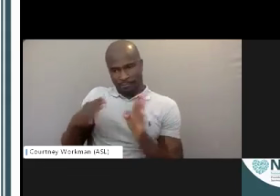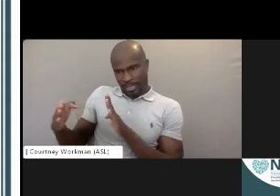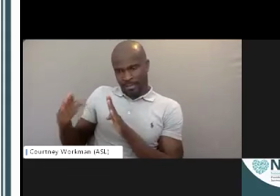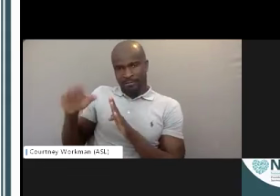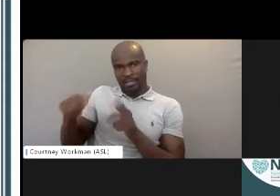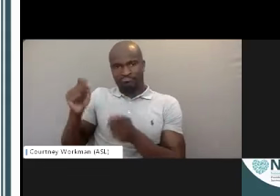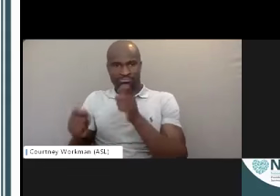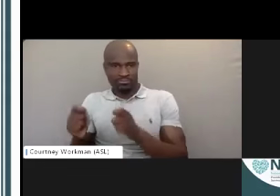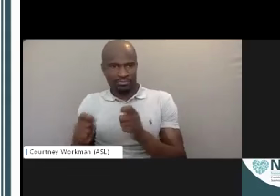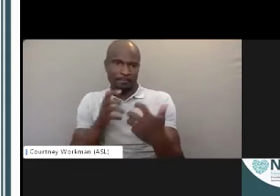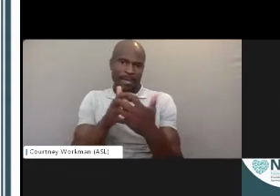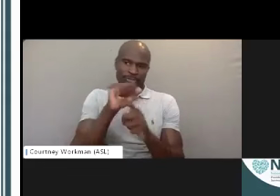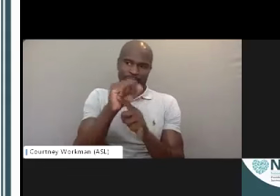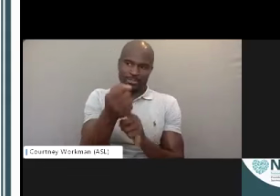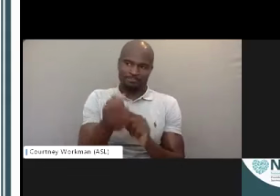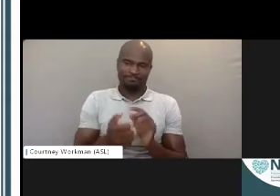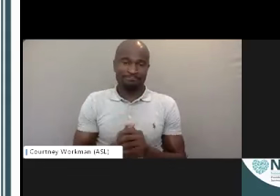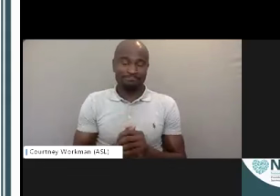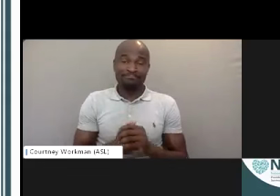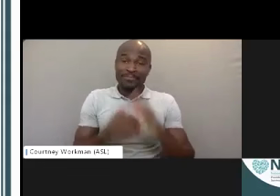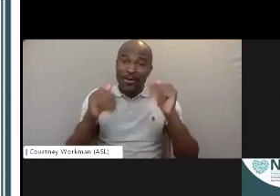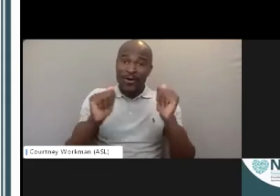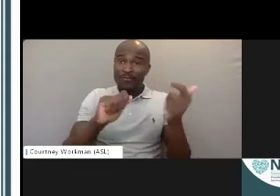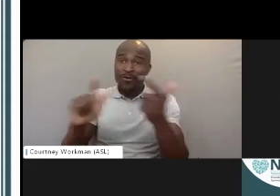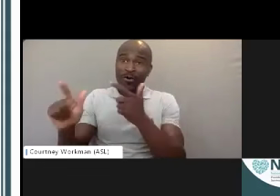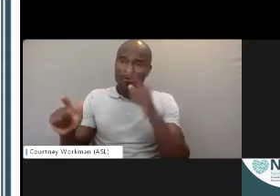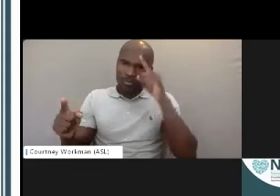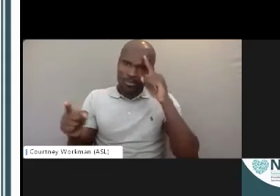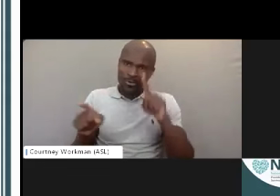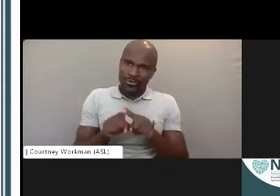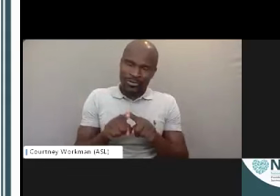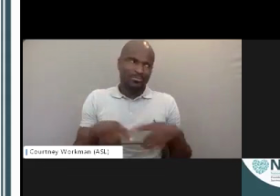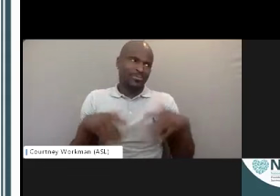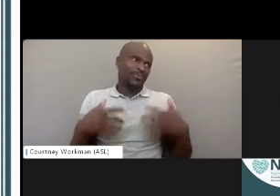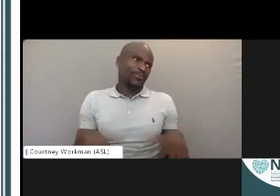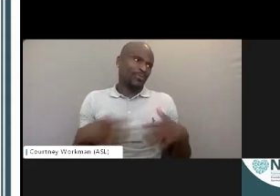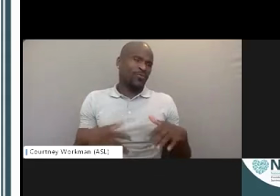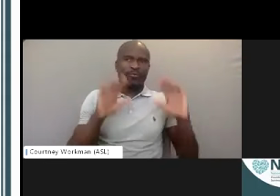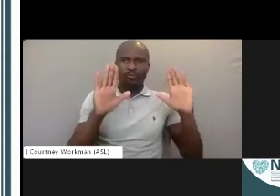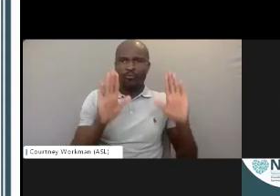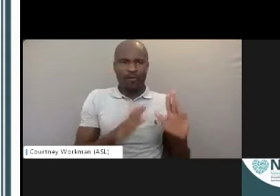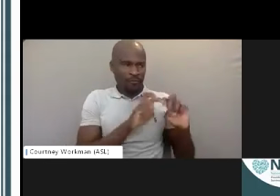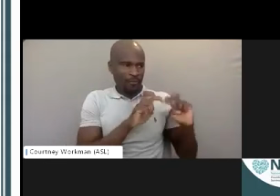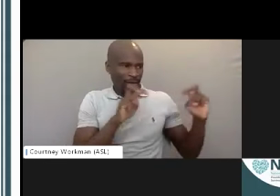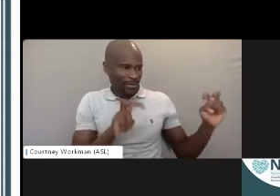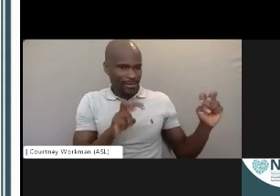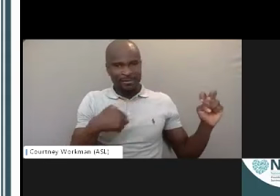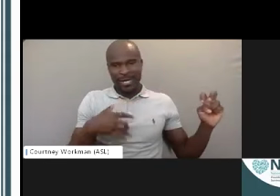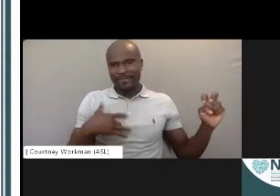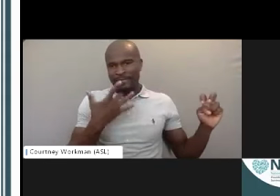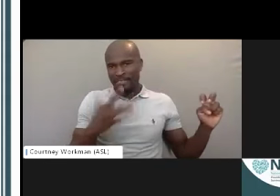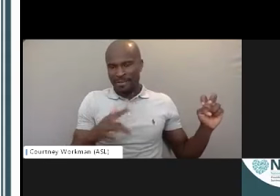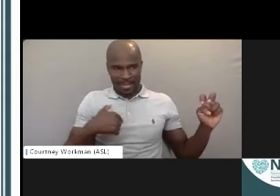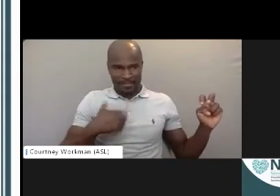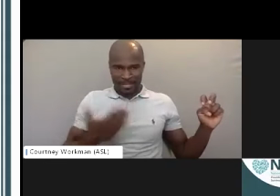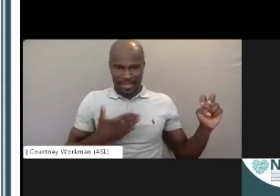I hope everyone will agree that this was just an incredible panel, and I feel fortunate that I got to moderate this town hall. And I want to just highlight